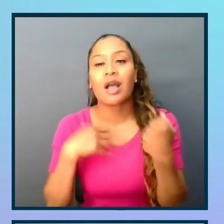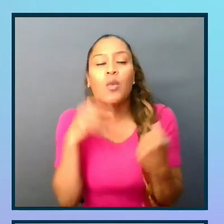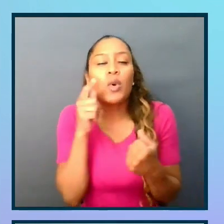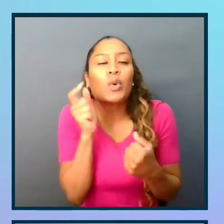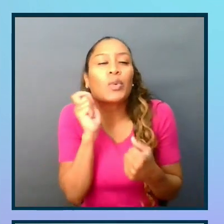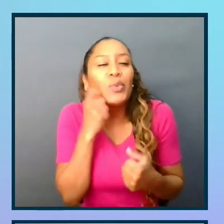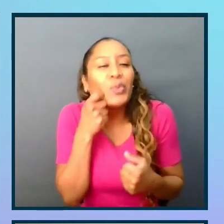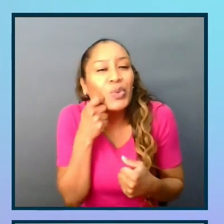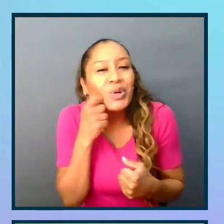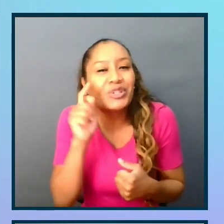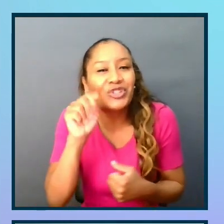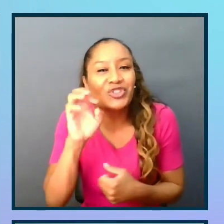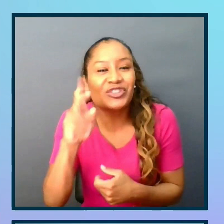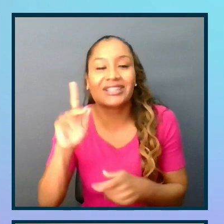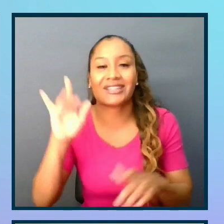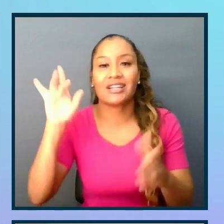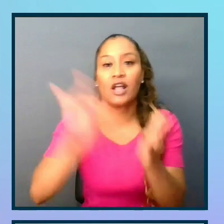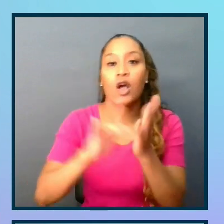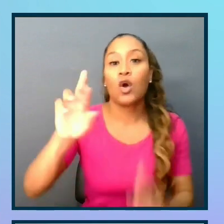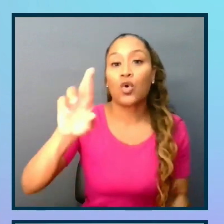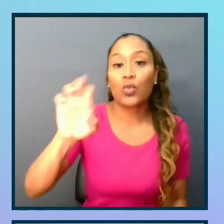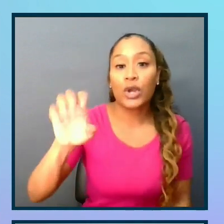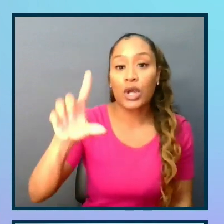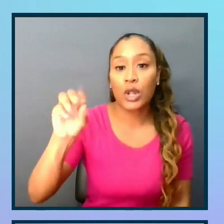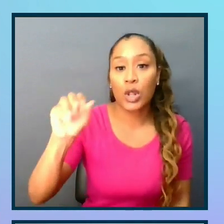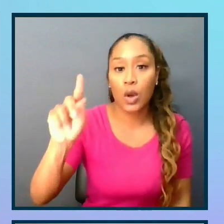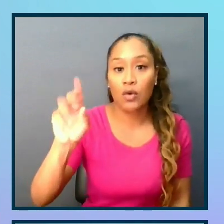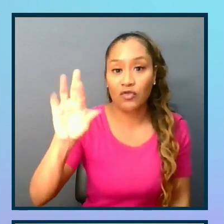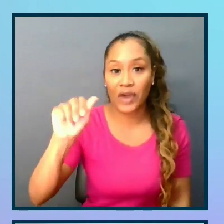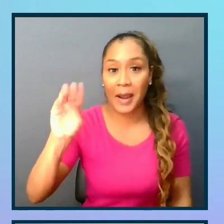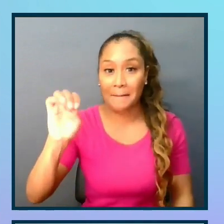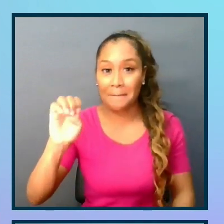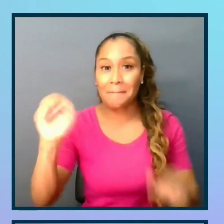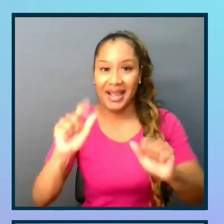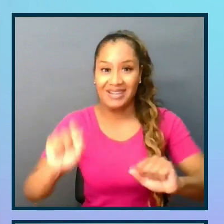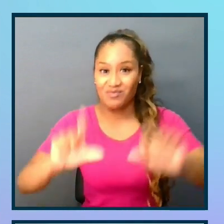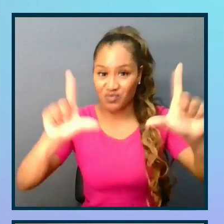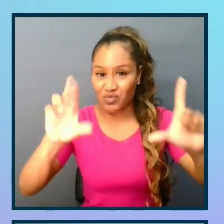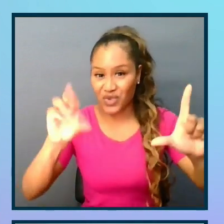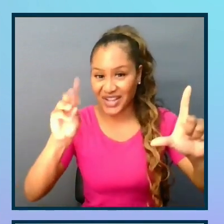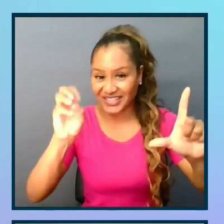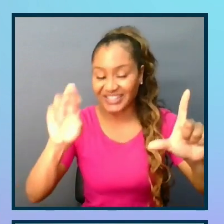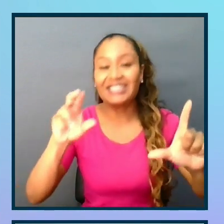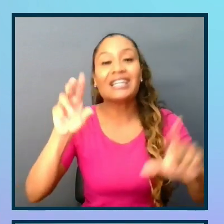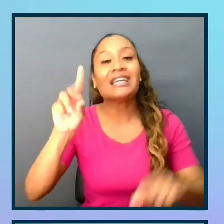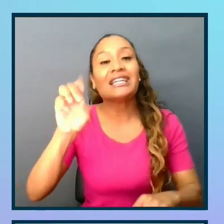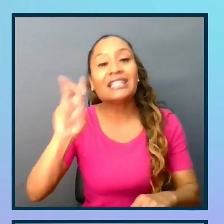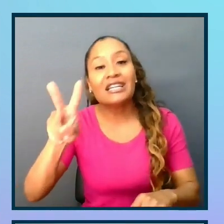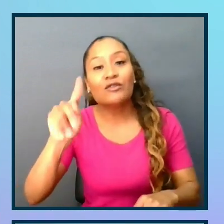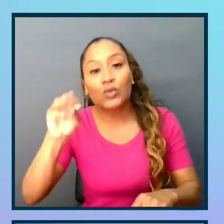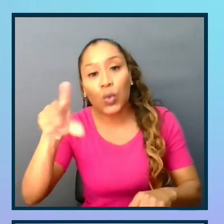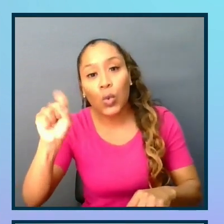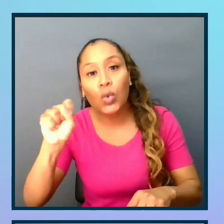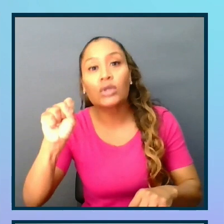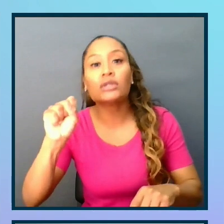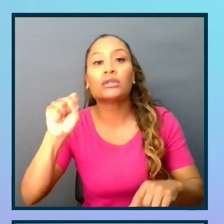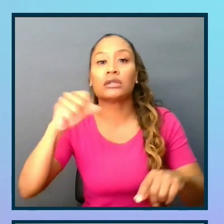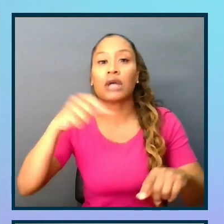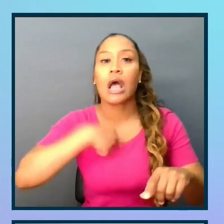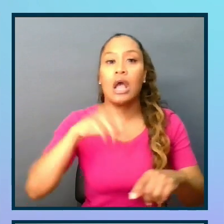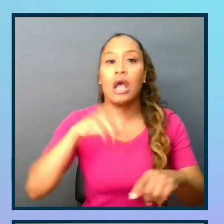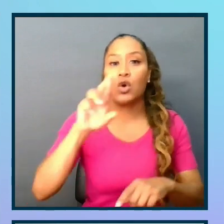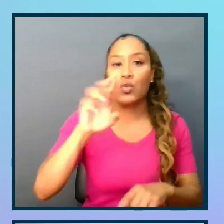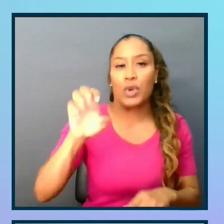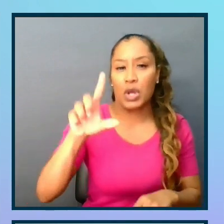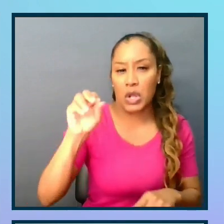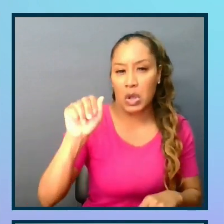trick called reload frame. So I'm back in my browser. I got the DevTools panel open. I'm going to reload frame. That will actually have my changes